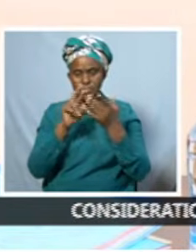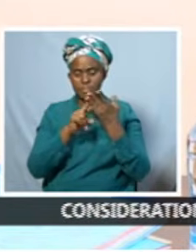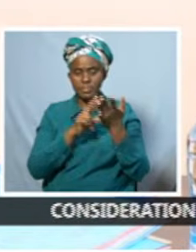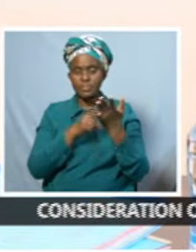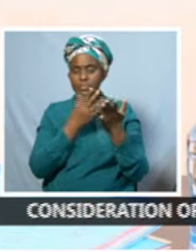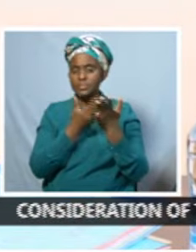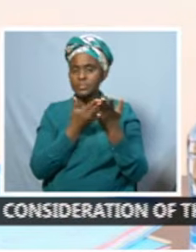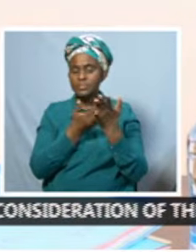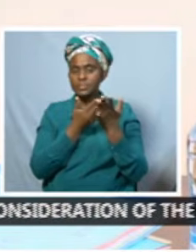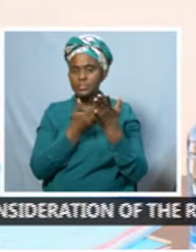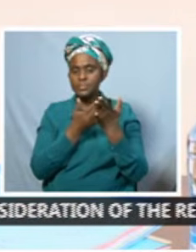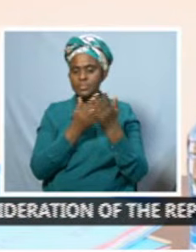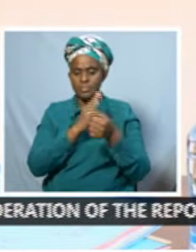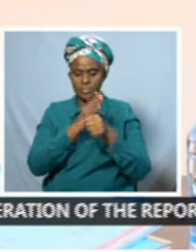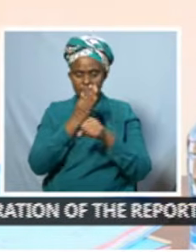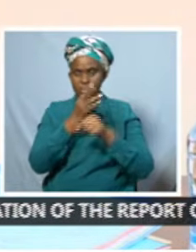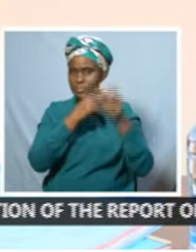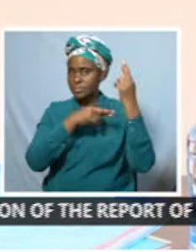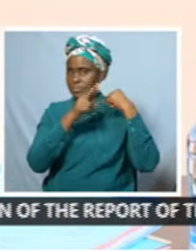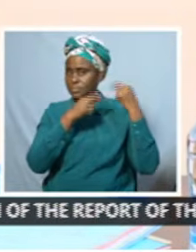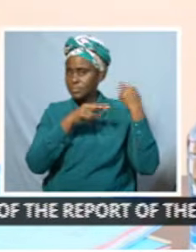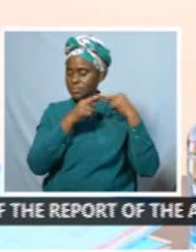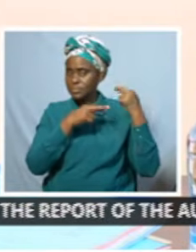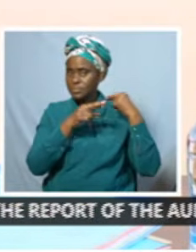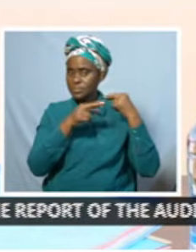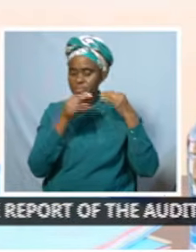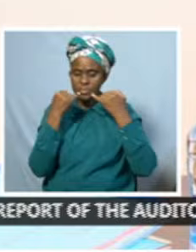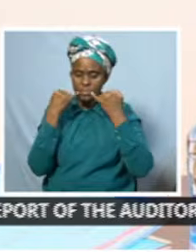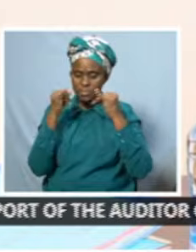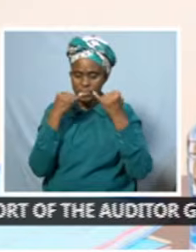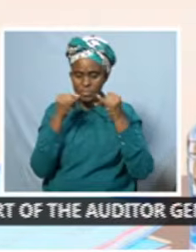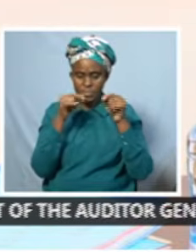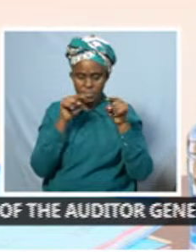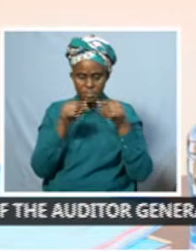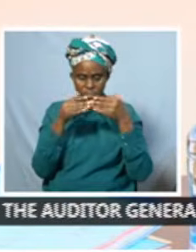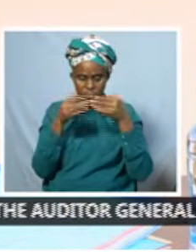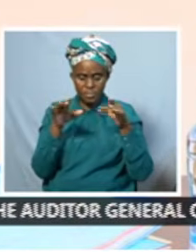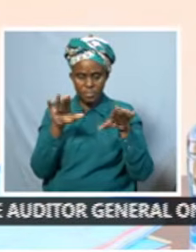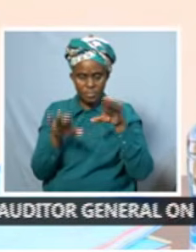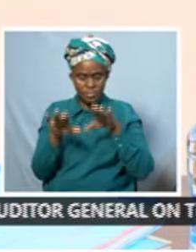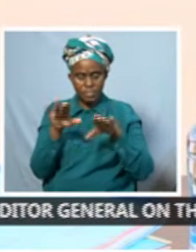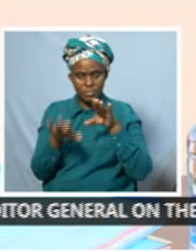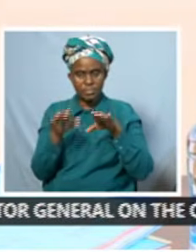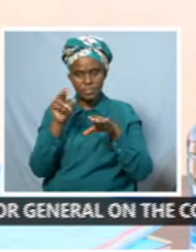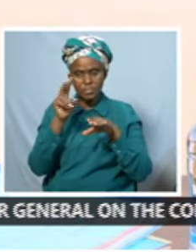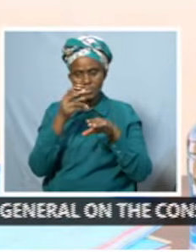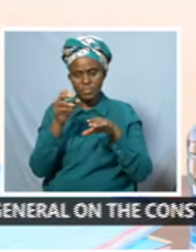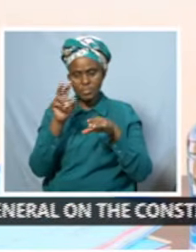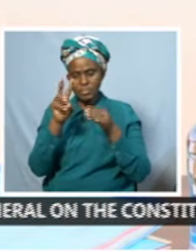that upon review, the information on the opening balance of